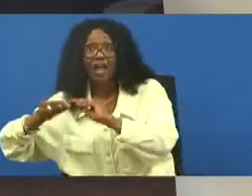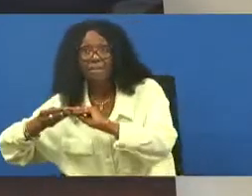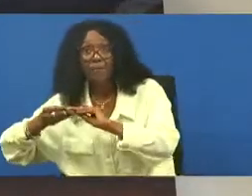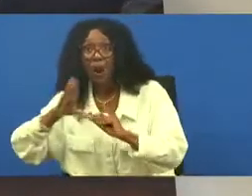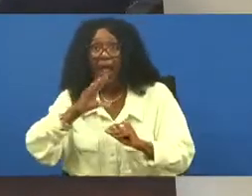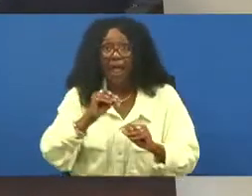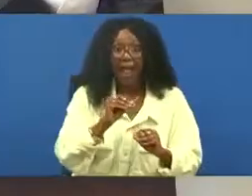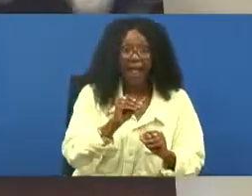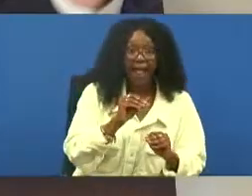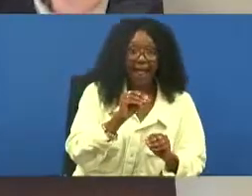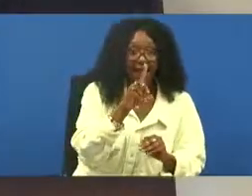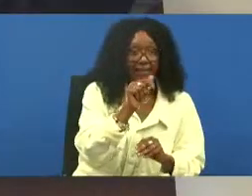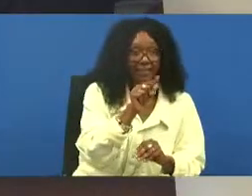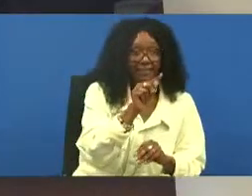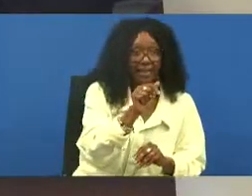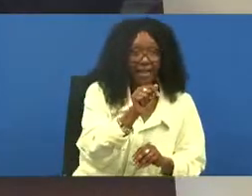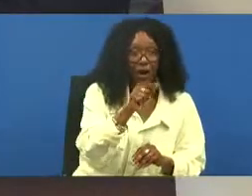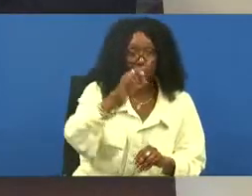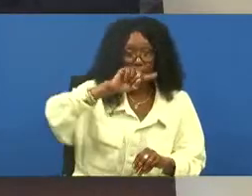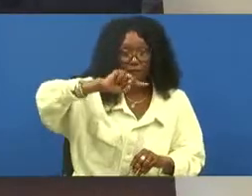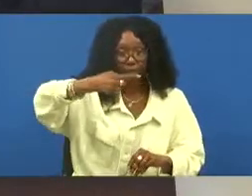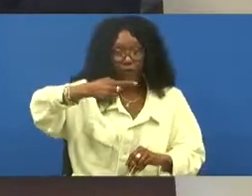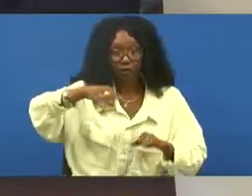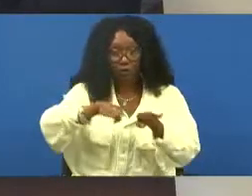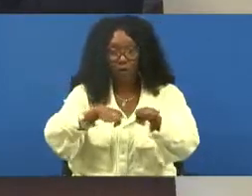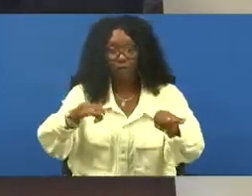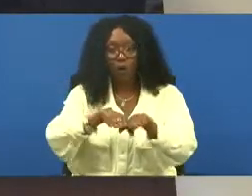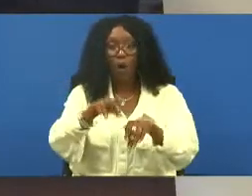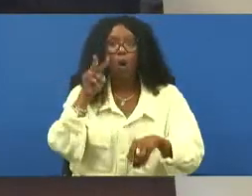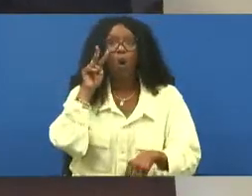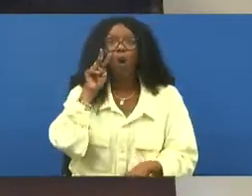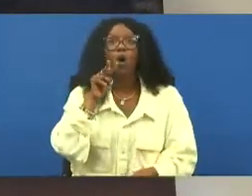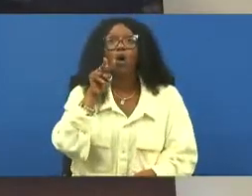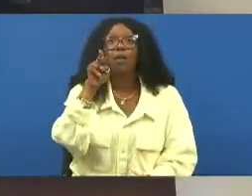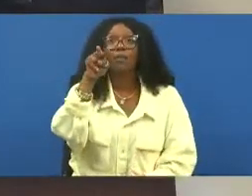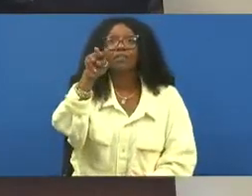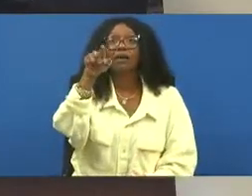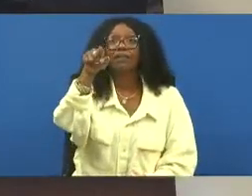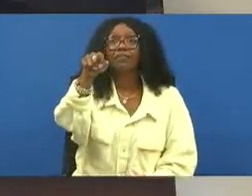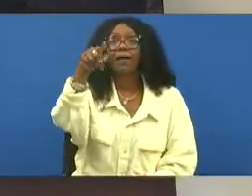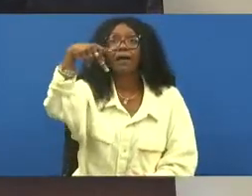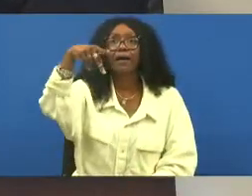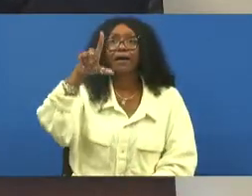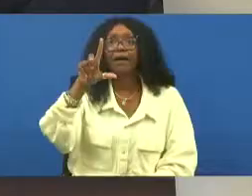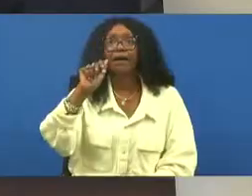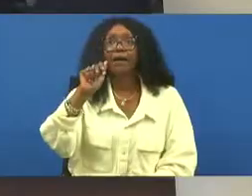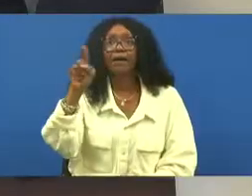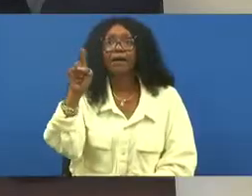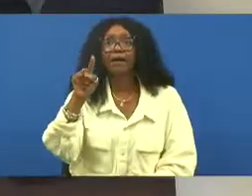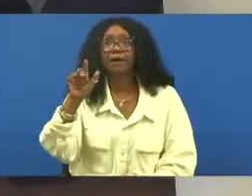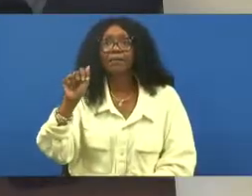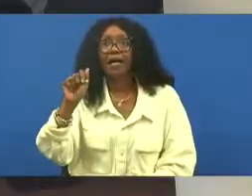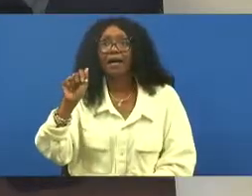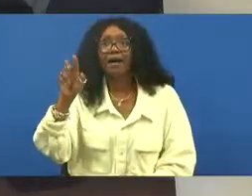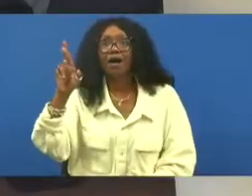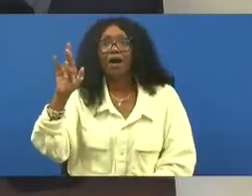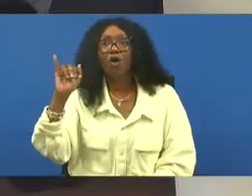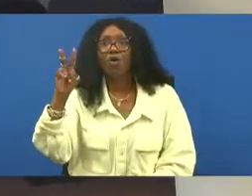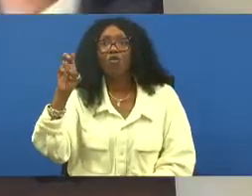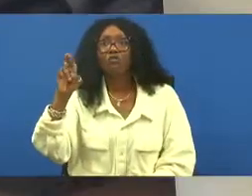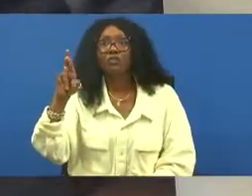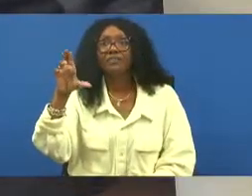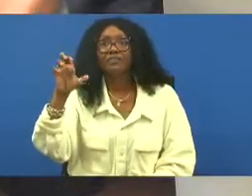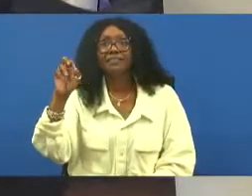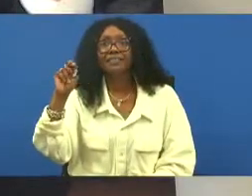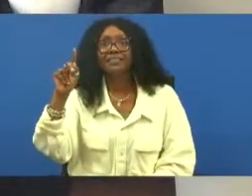to the first floor, looking out across that building, looking out across that plaza at the River Center, and